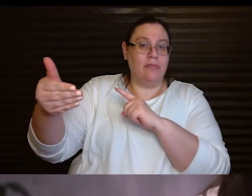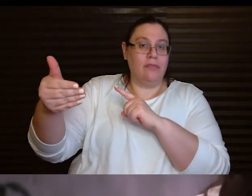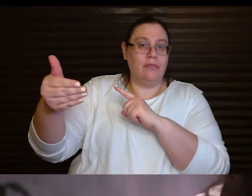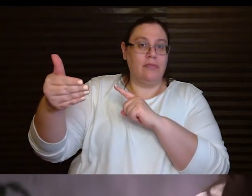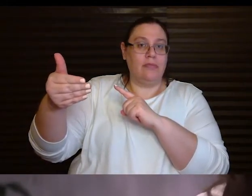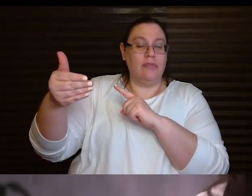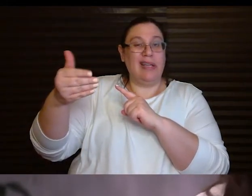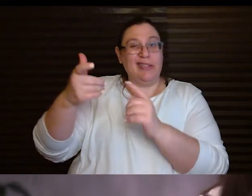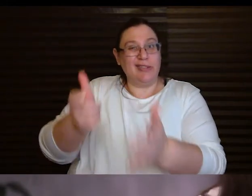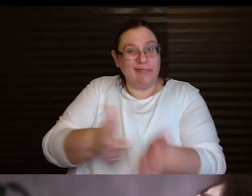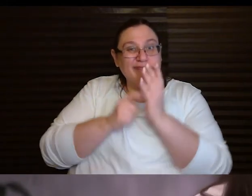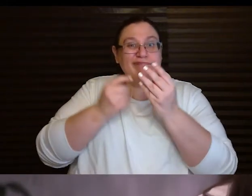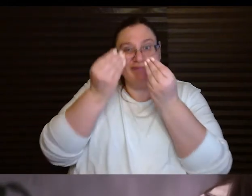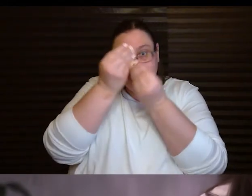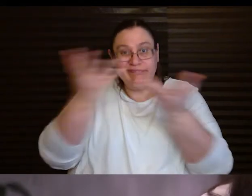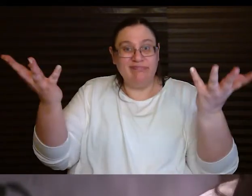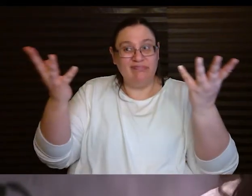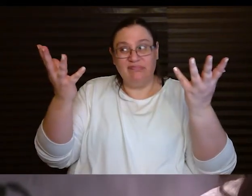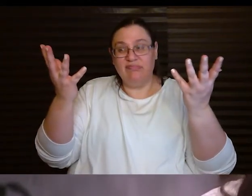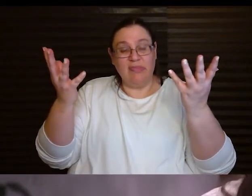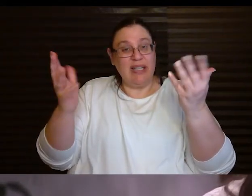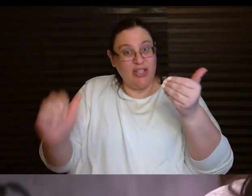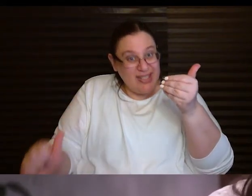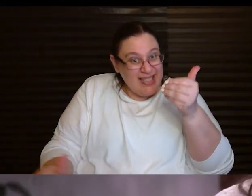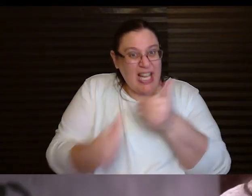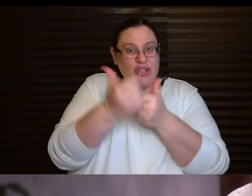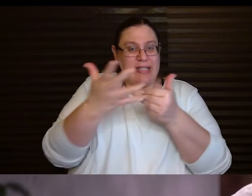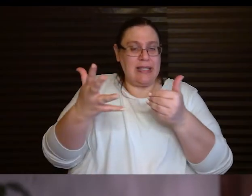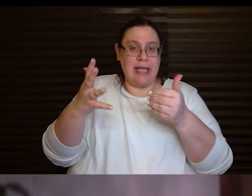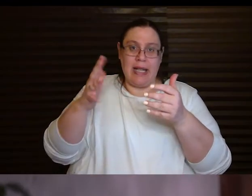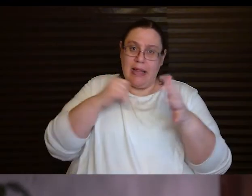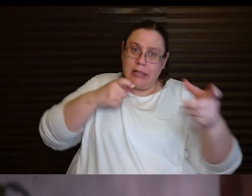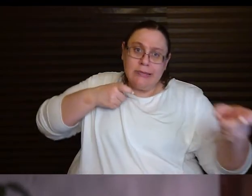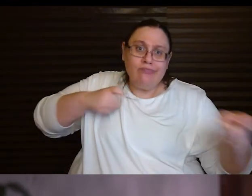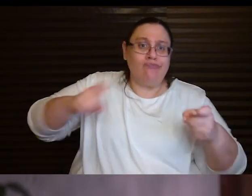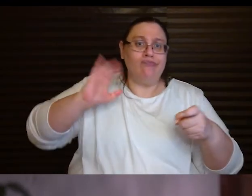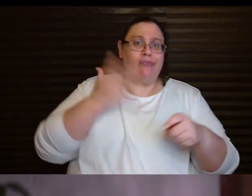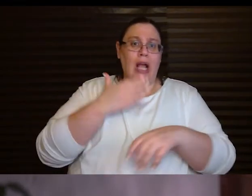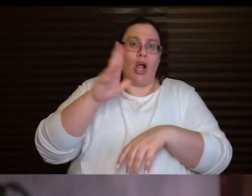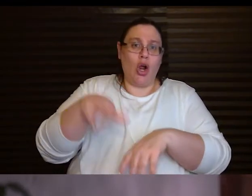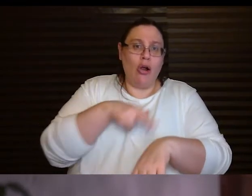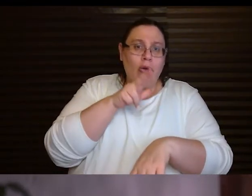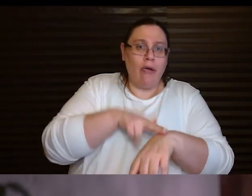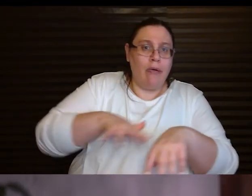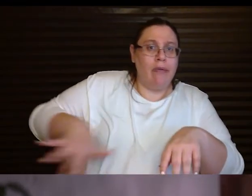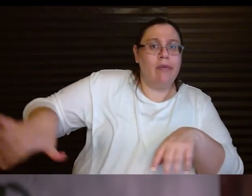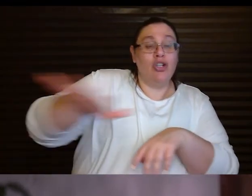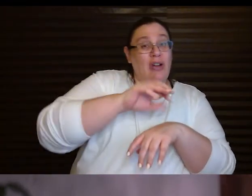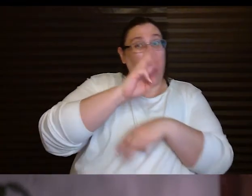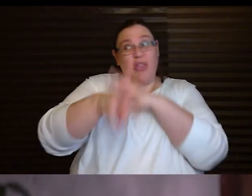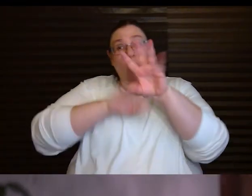admonition. There is a dangerous movement that is gripping our nation and